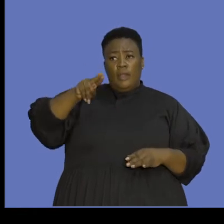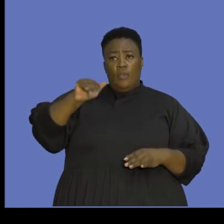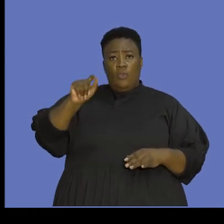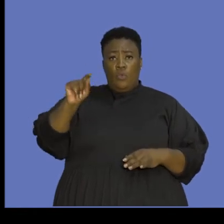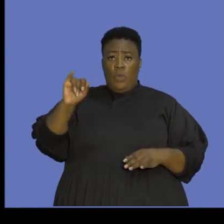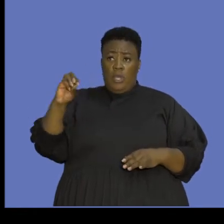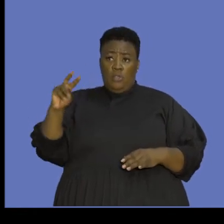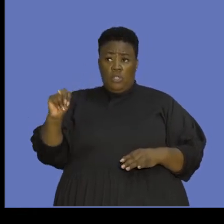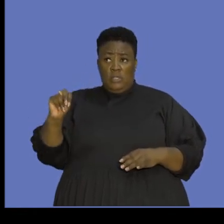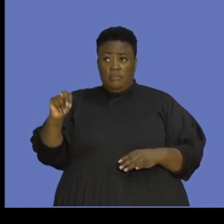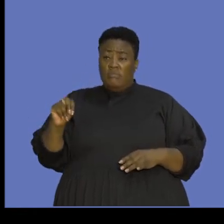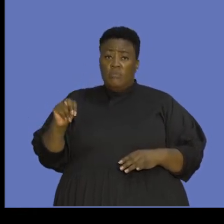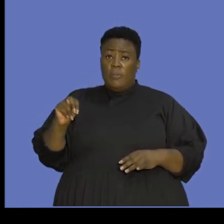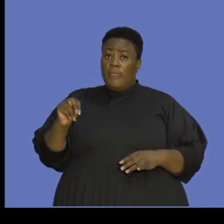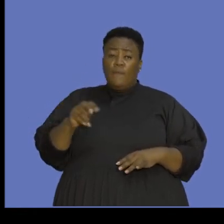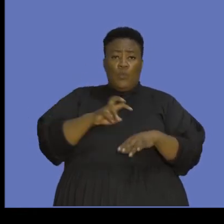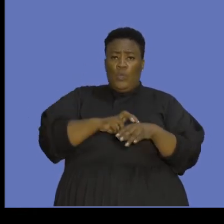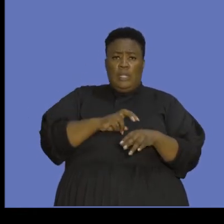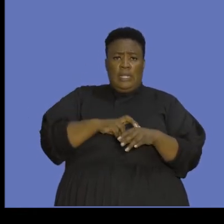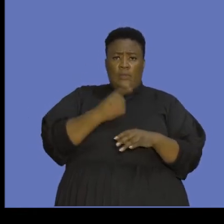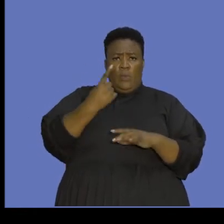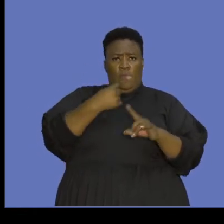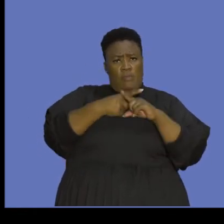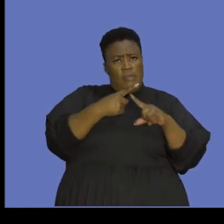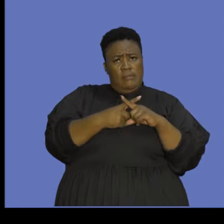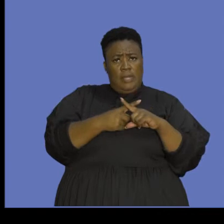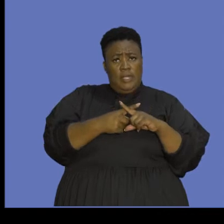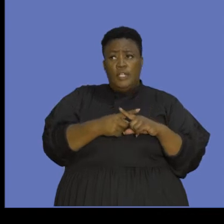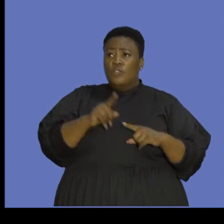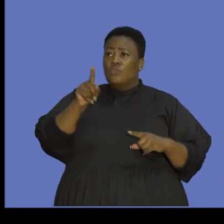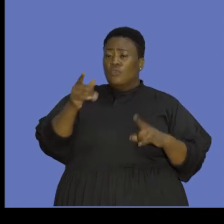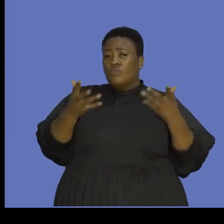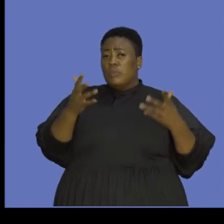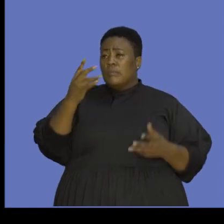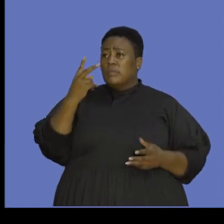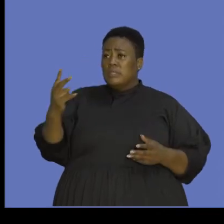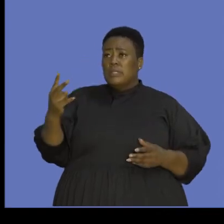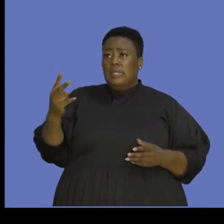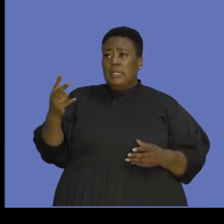with multiplication? No, we don't need it. So you probably would have seen it